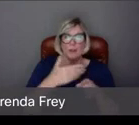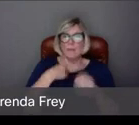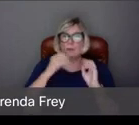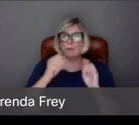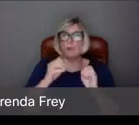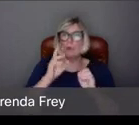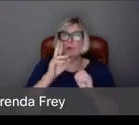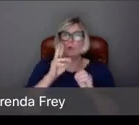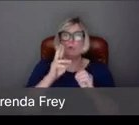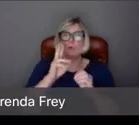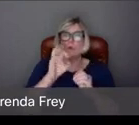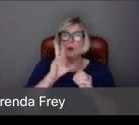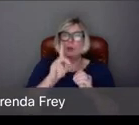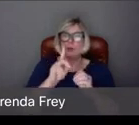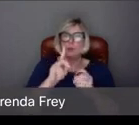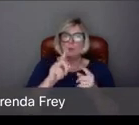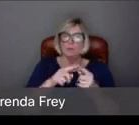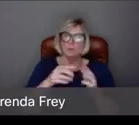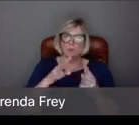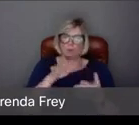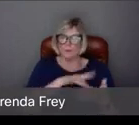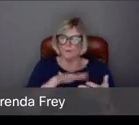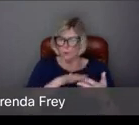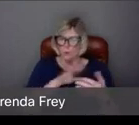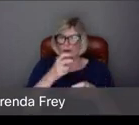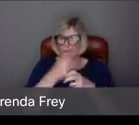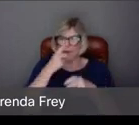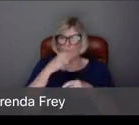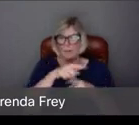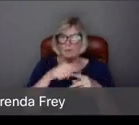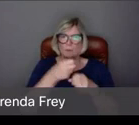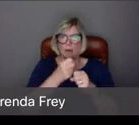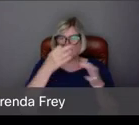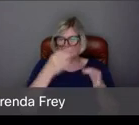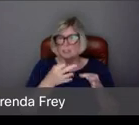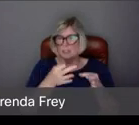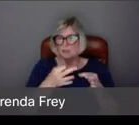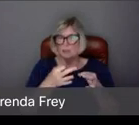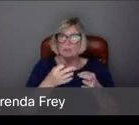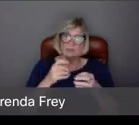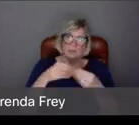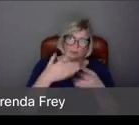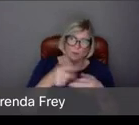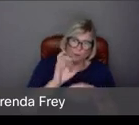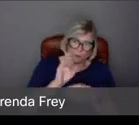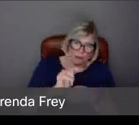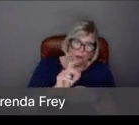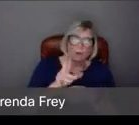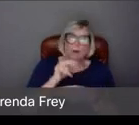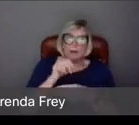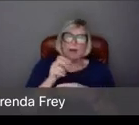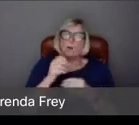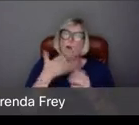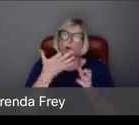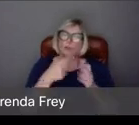and it's hard for them to make a decision. So I'm going to just bring up some of the things you can do if you